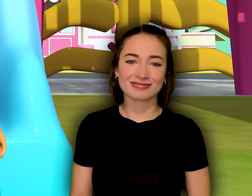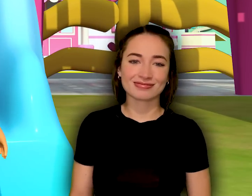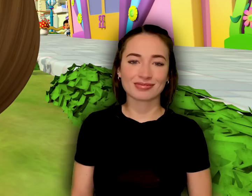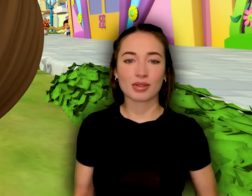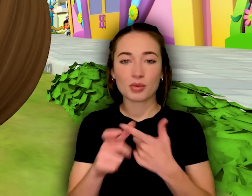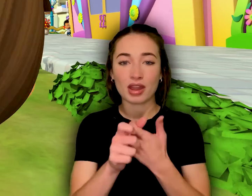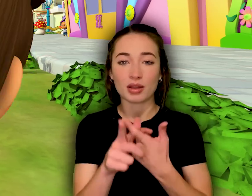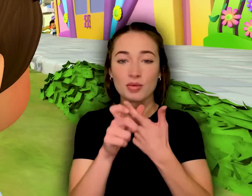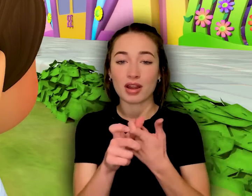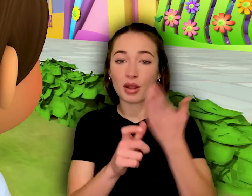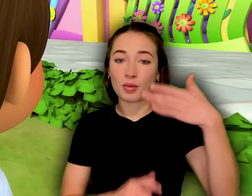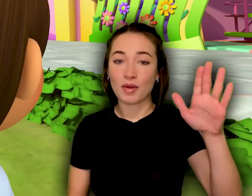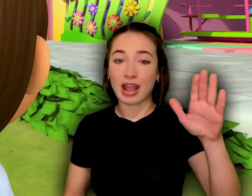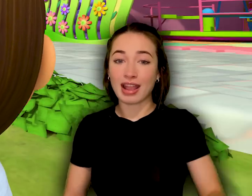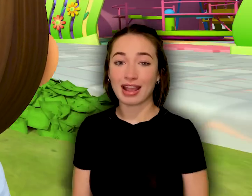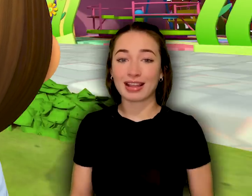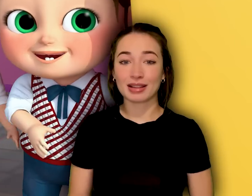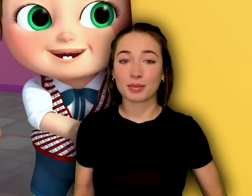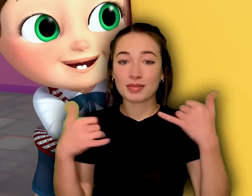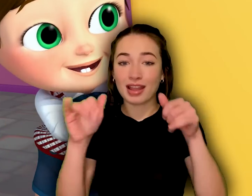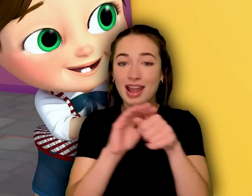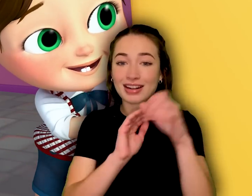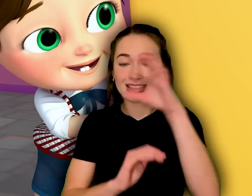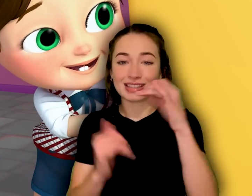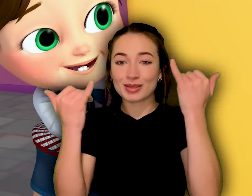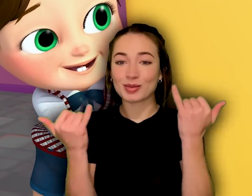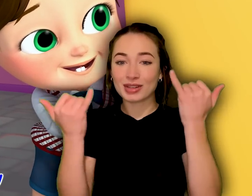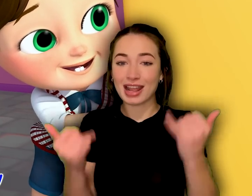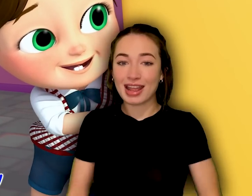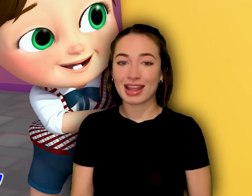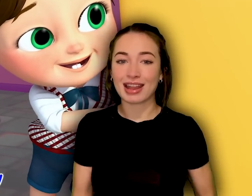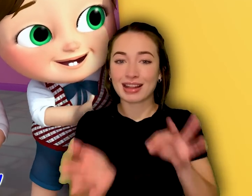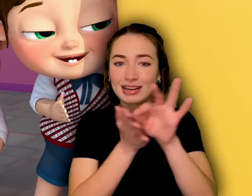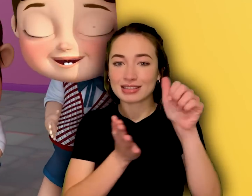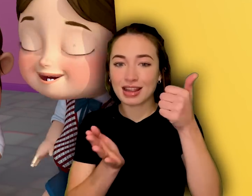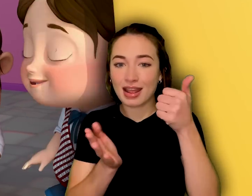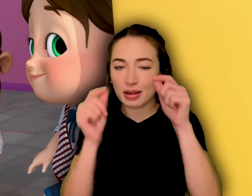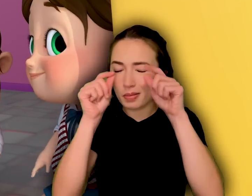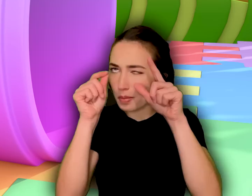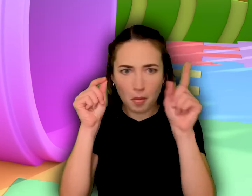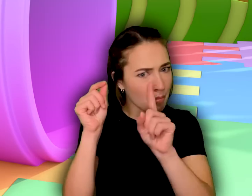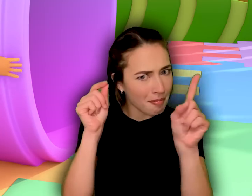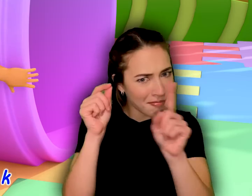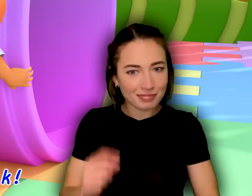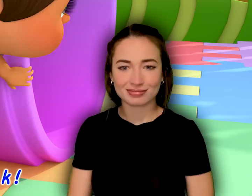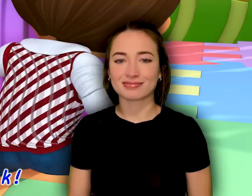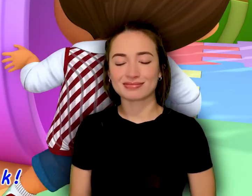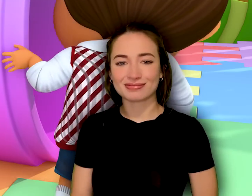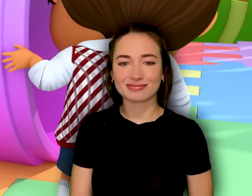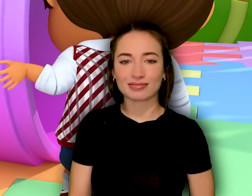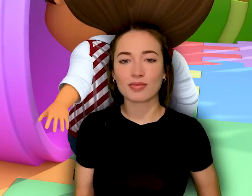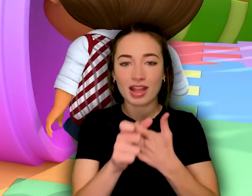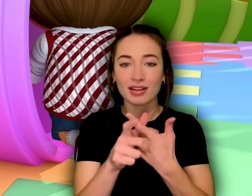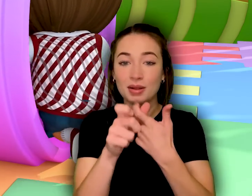seek run run run away we'll play hide and seek today count to 10 don't sneak a